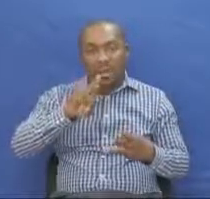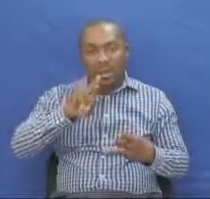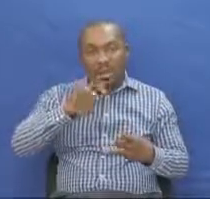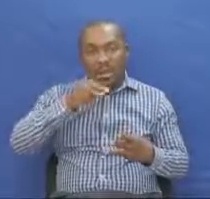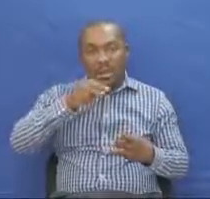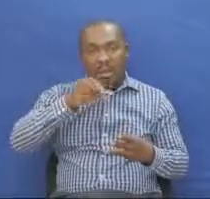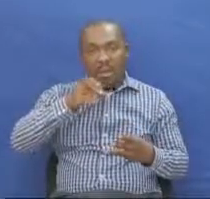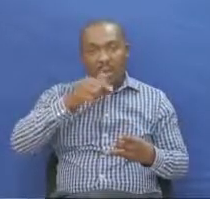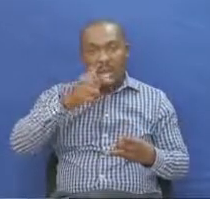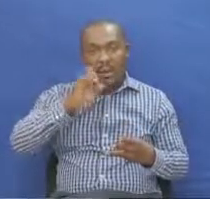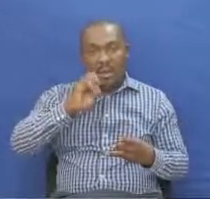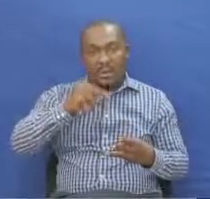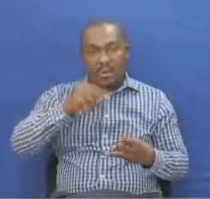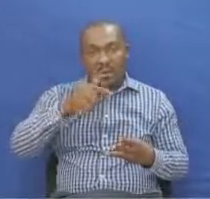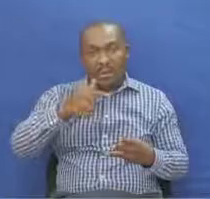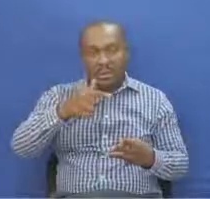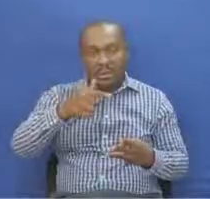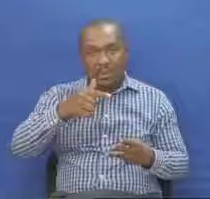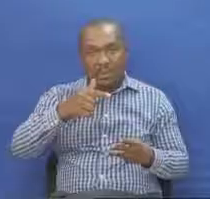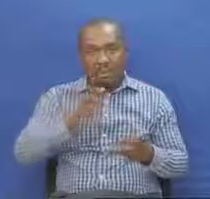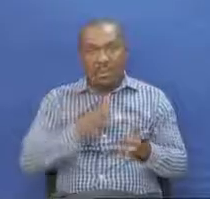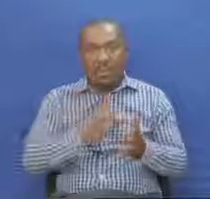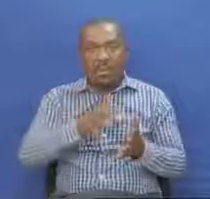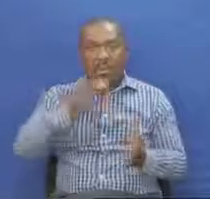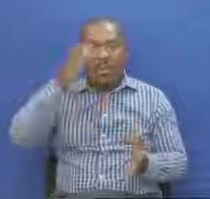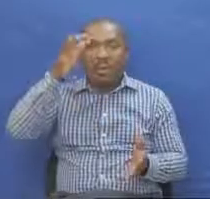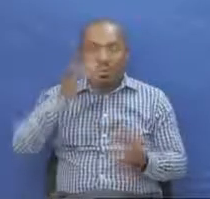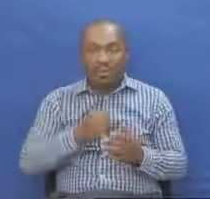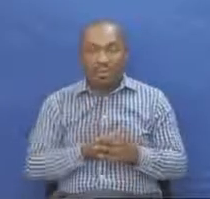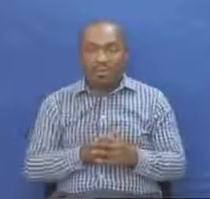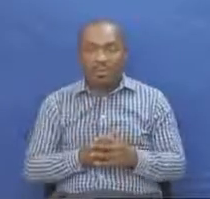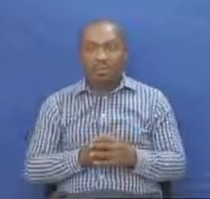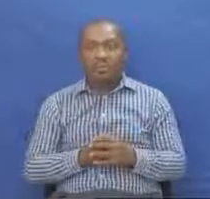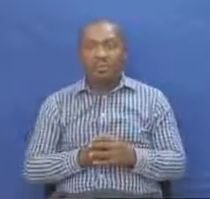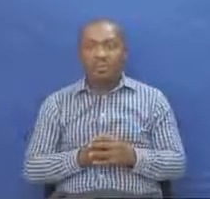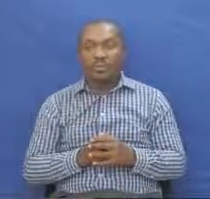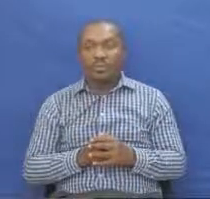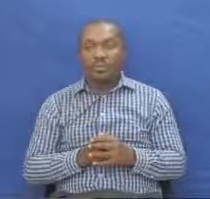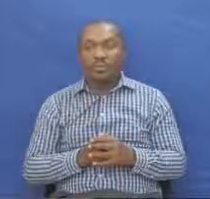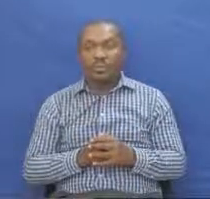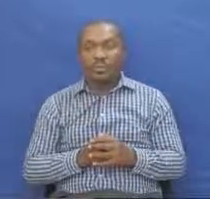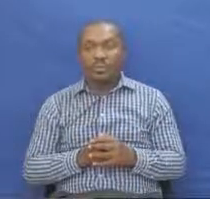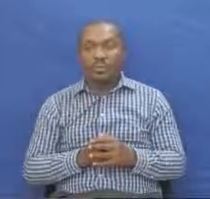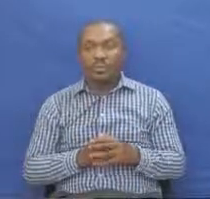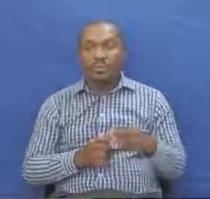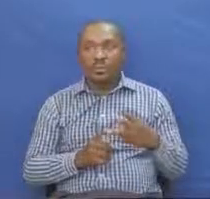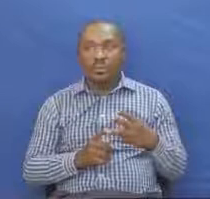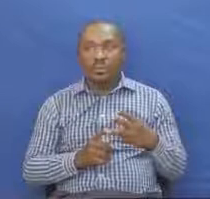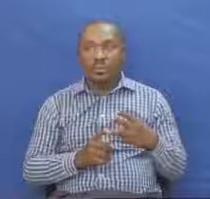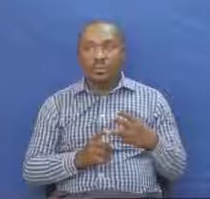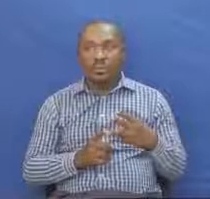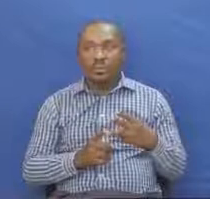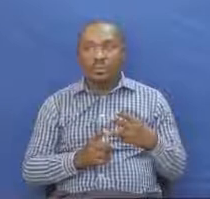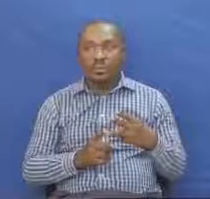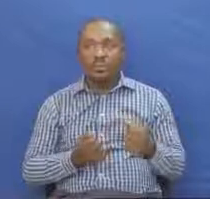It is called the intermittent growth. Somebody can tell me, what is the intermittent growth, and to